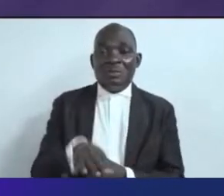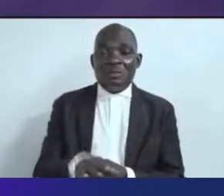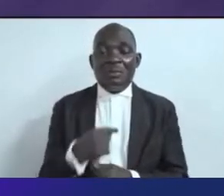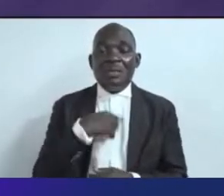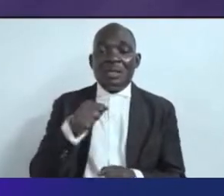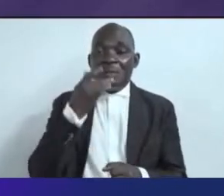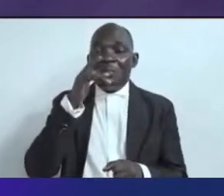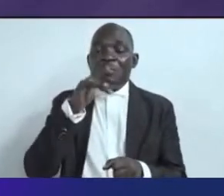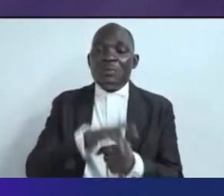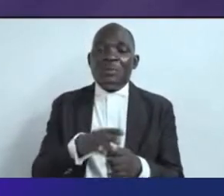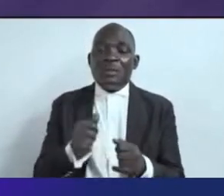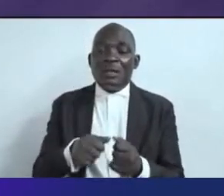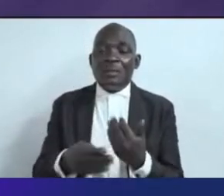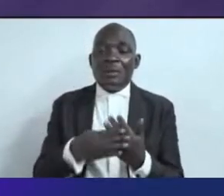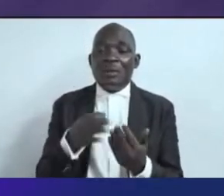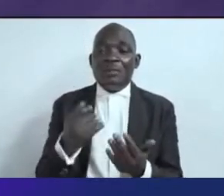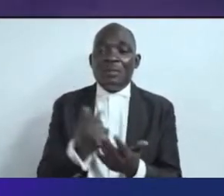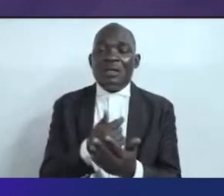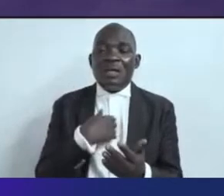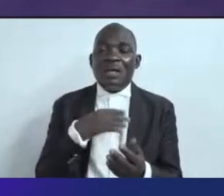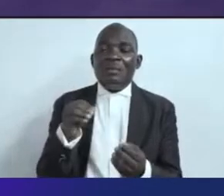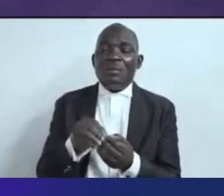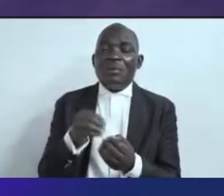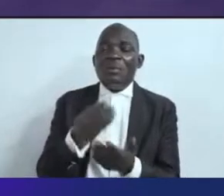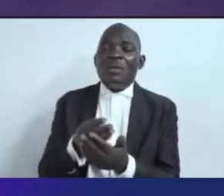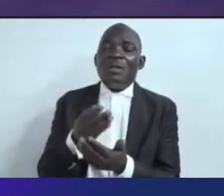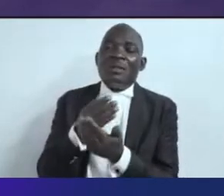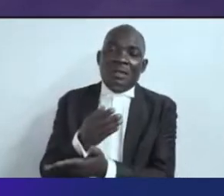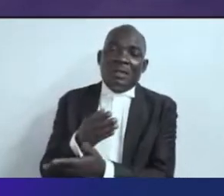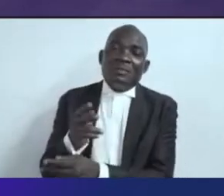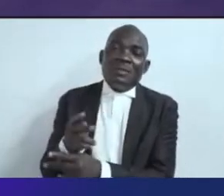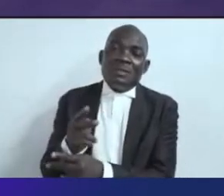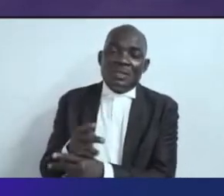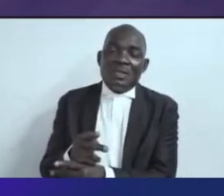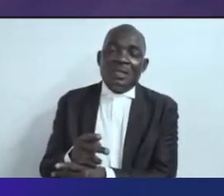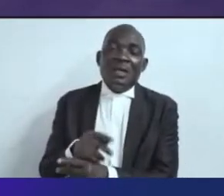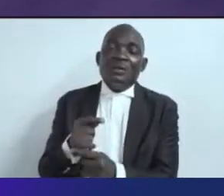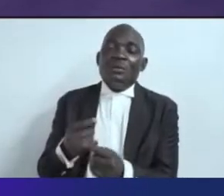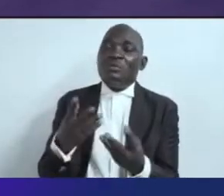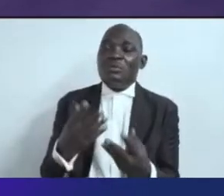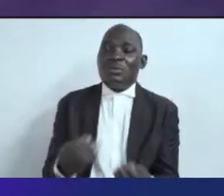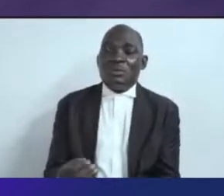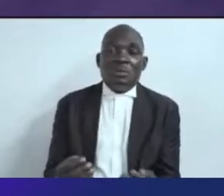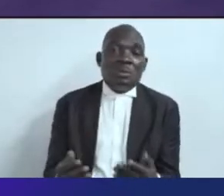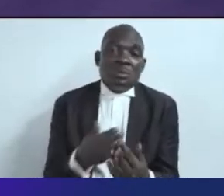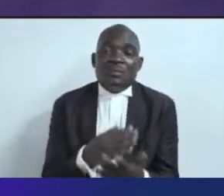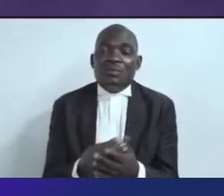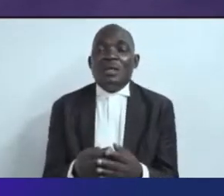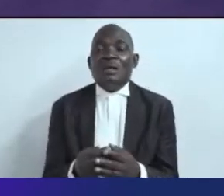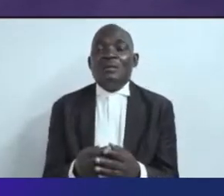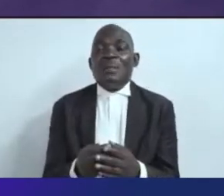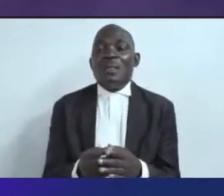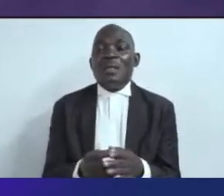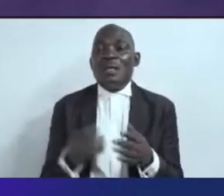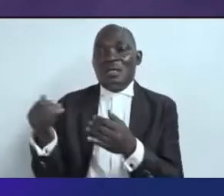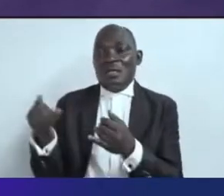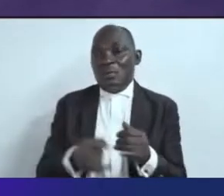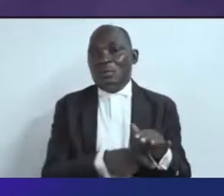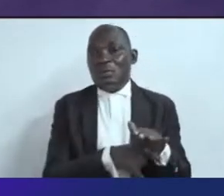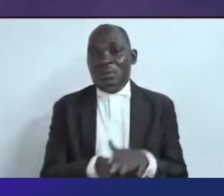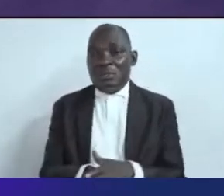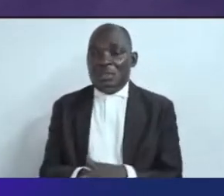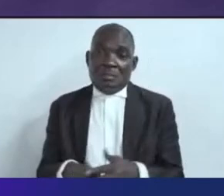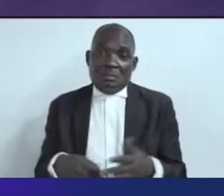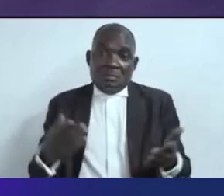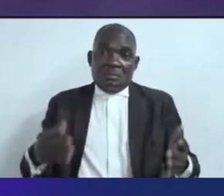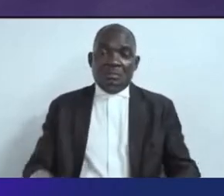assure you that the central bank has enough reserves to deal with any import pressures.